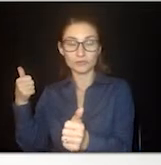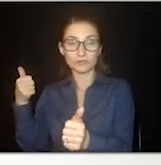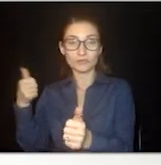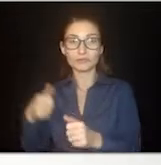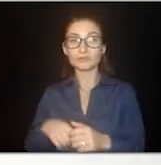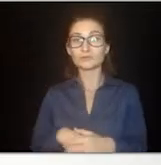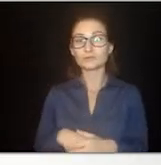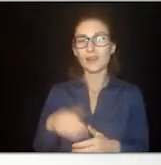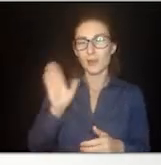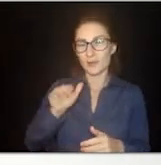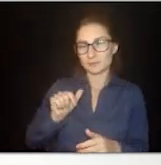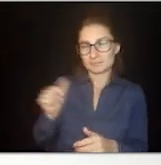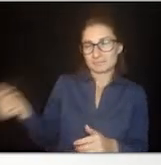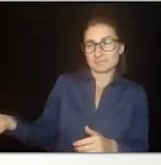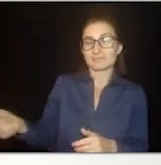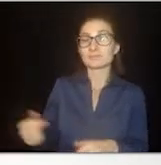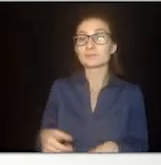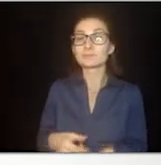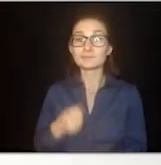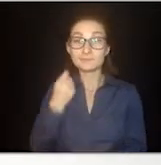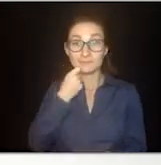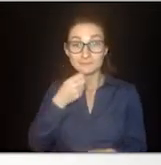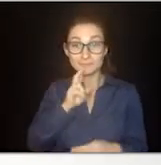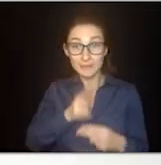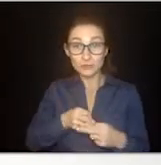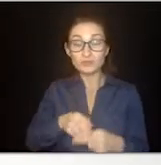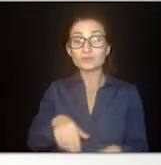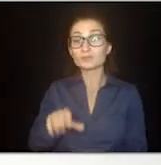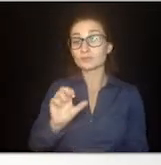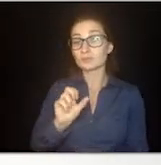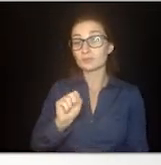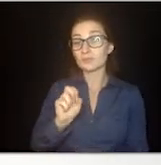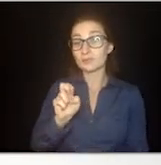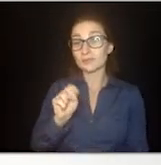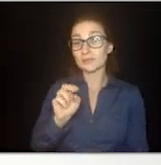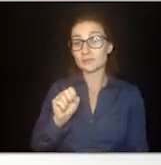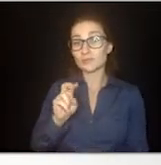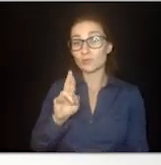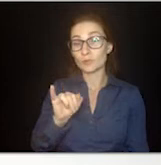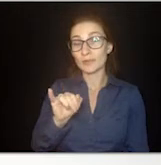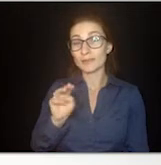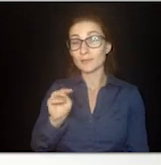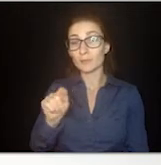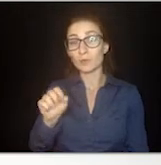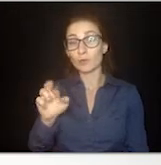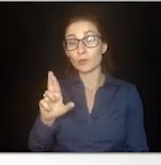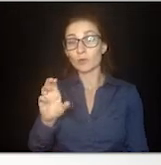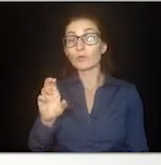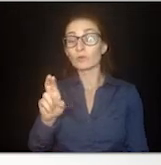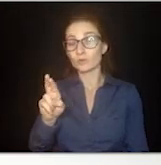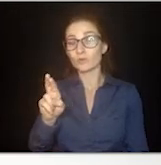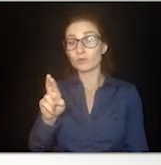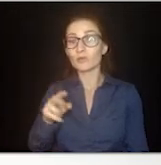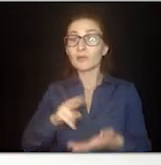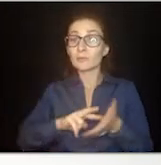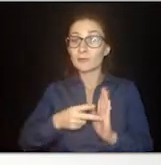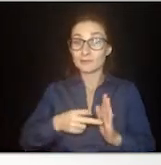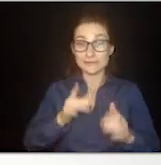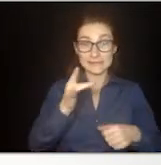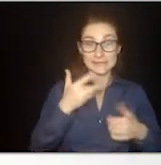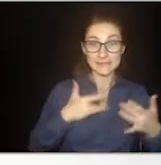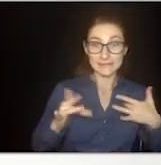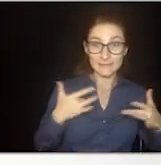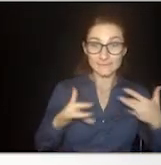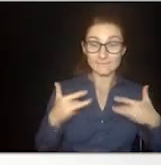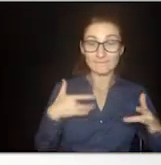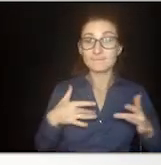so sensory motor is just what we said. It's using your senses, and it's motor skills, it's moving.